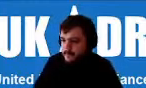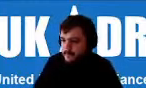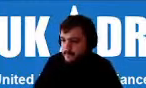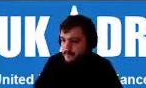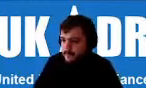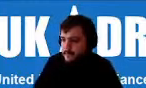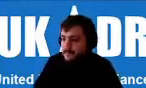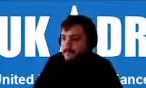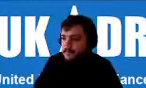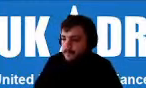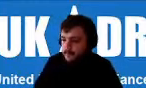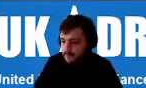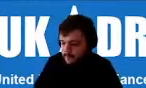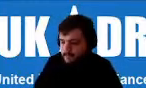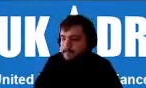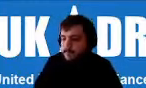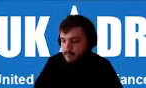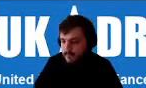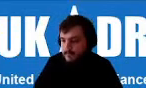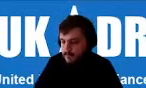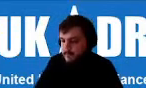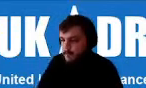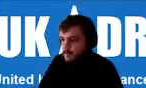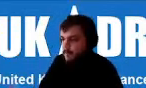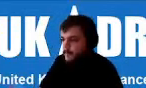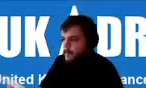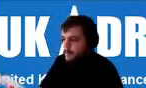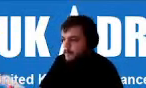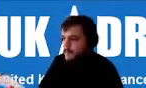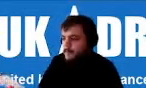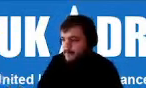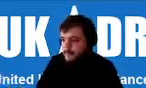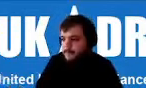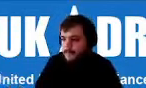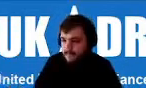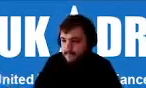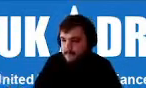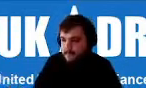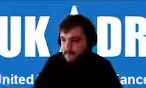say about gender, about women, about minorities,